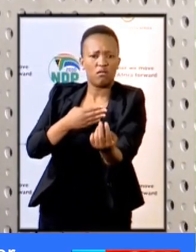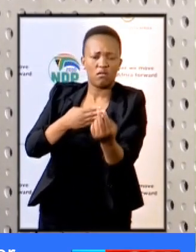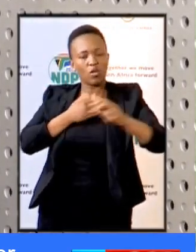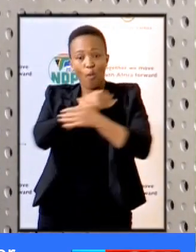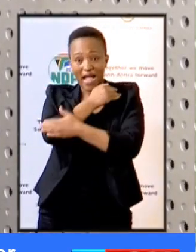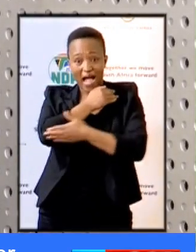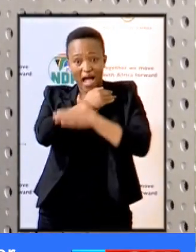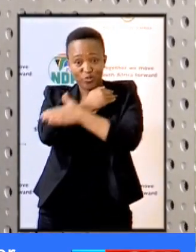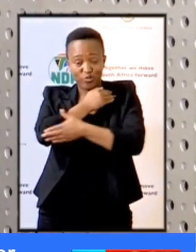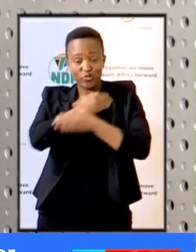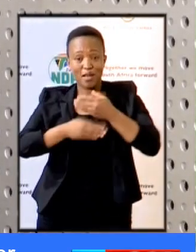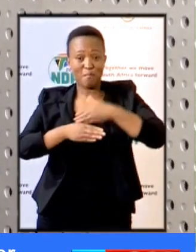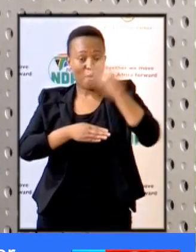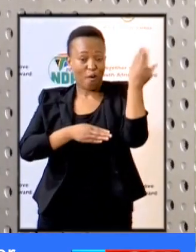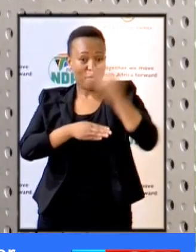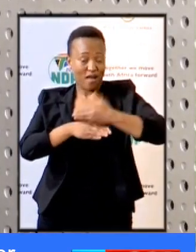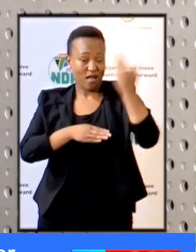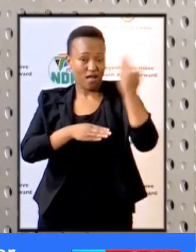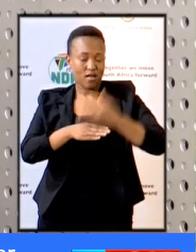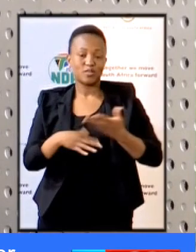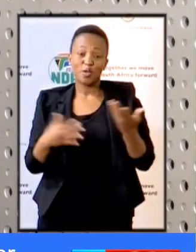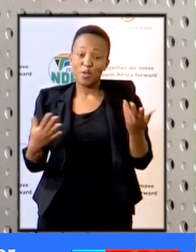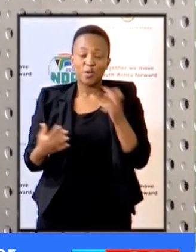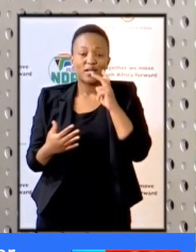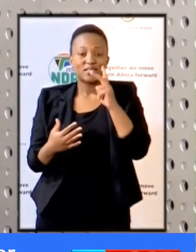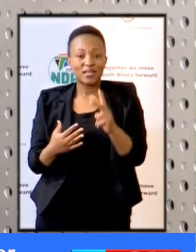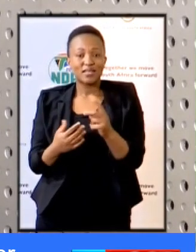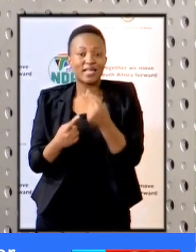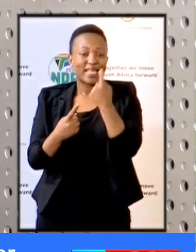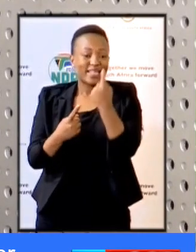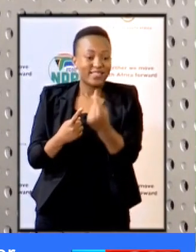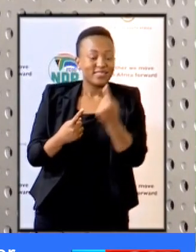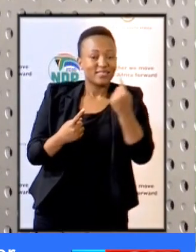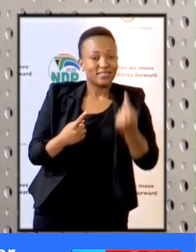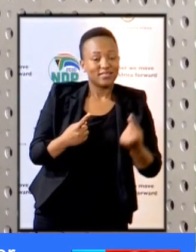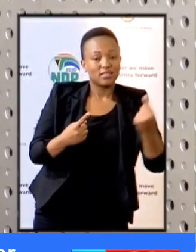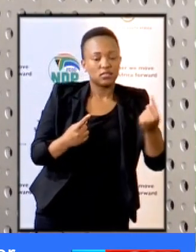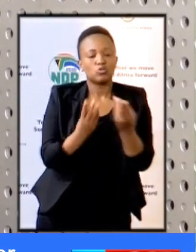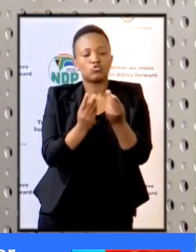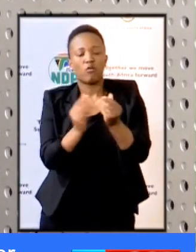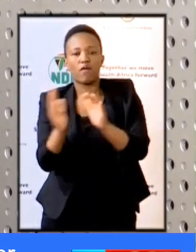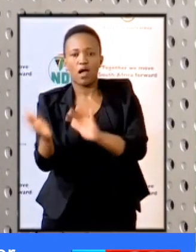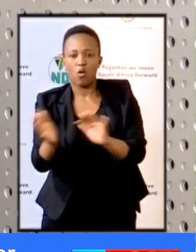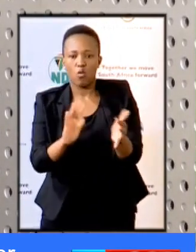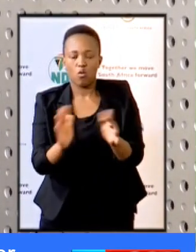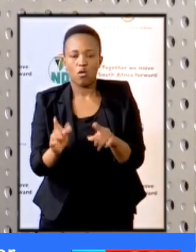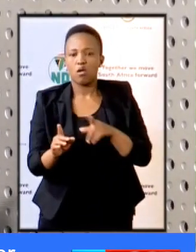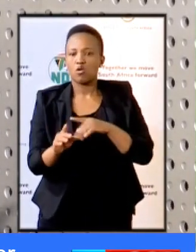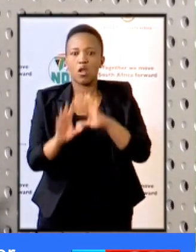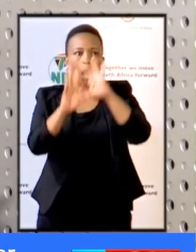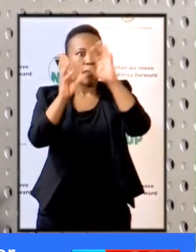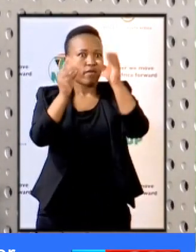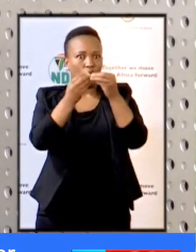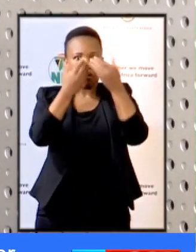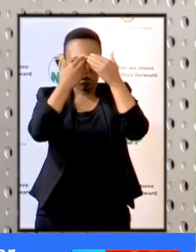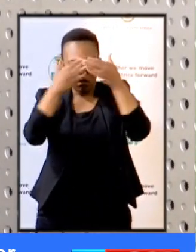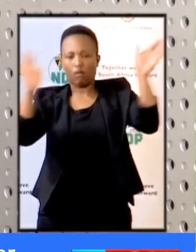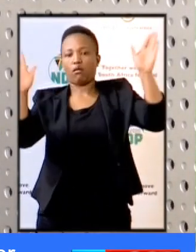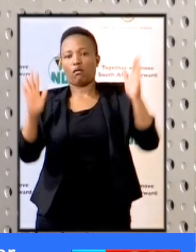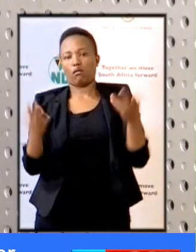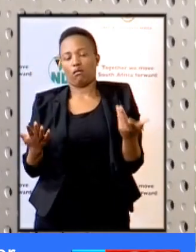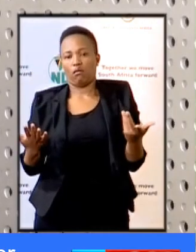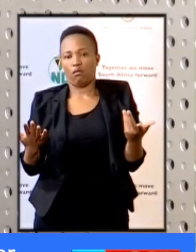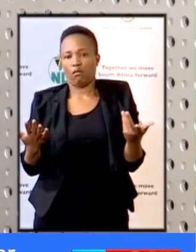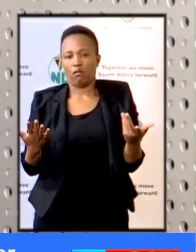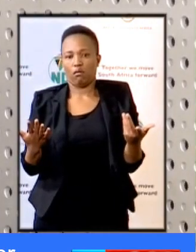with those matters case by case, but we will not, as Minister Mthembu said, kube ne wholesale. Ukuthi